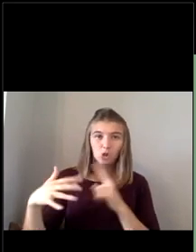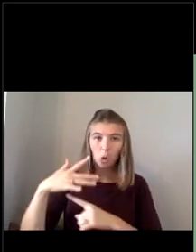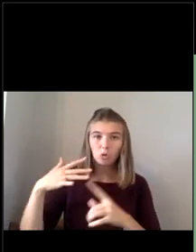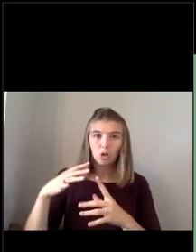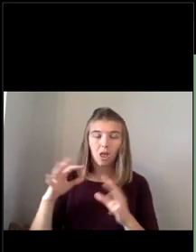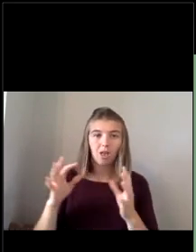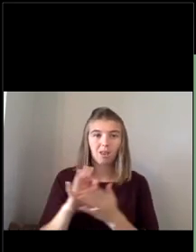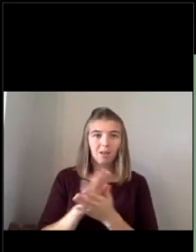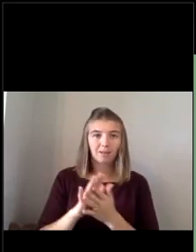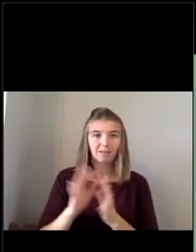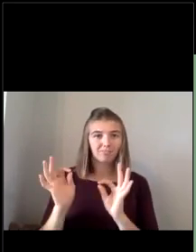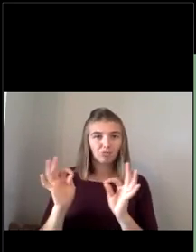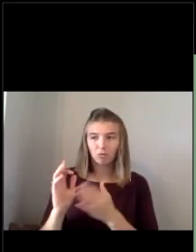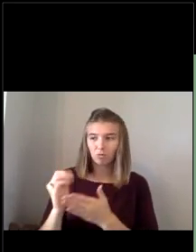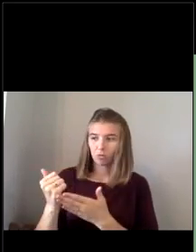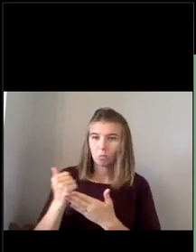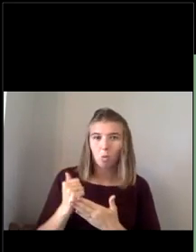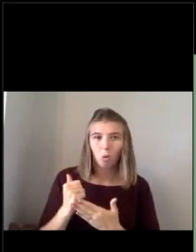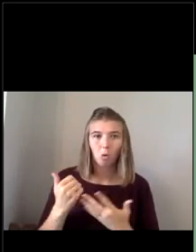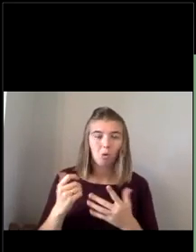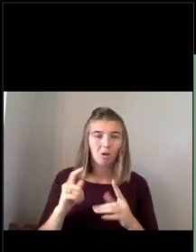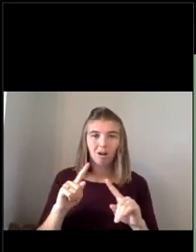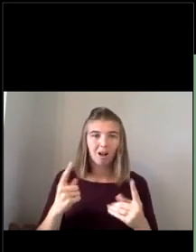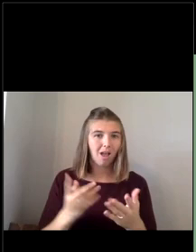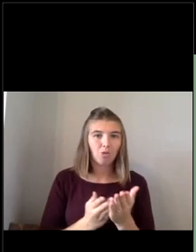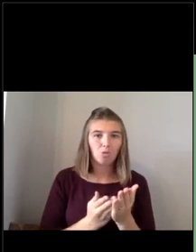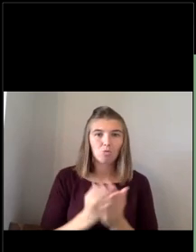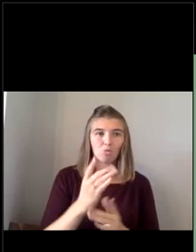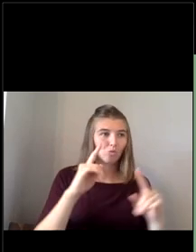through the university experience.